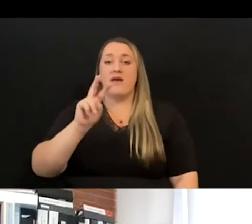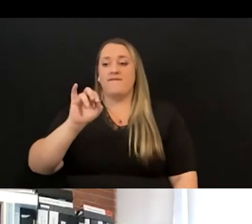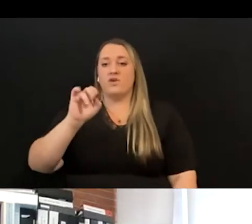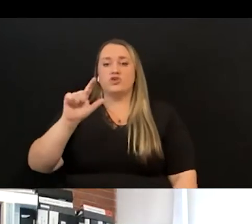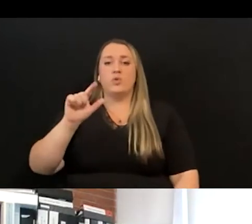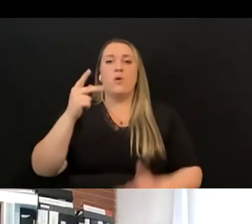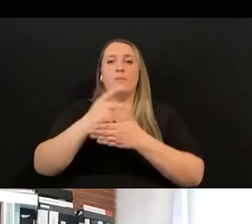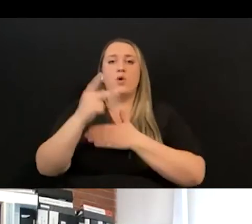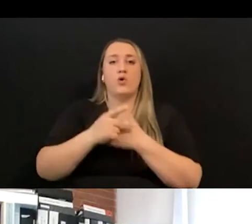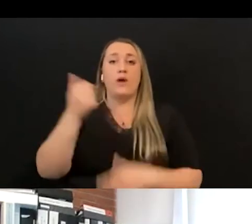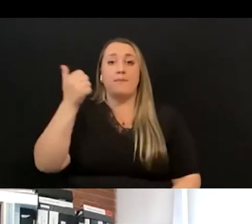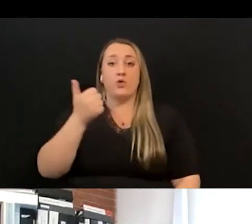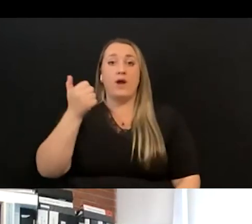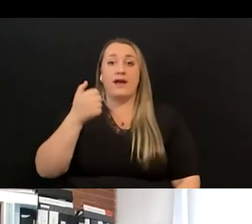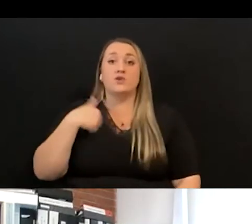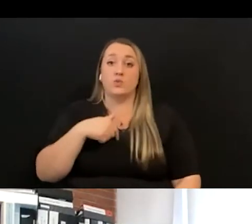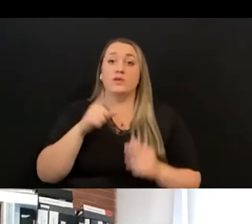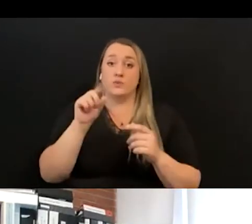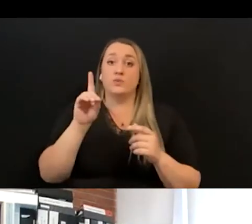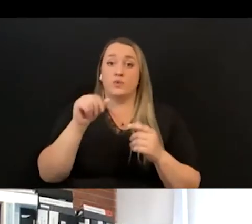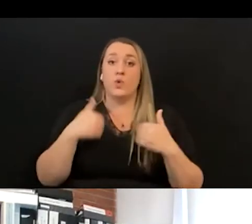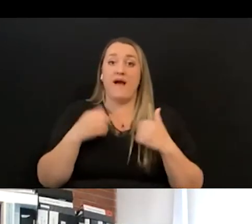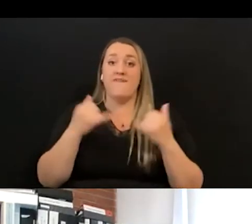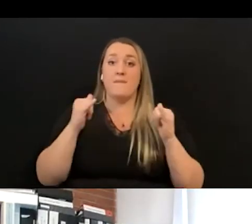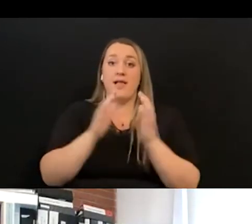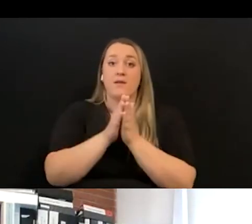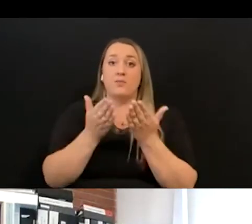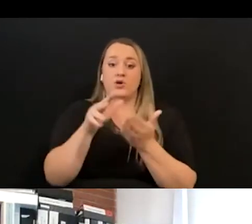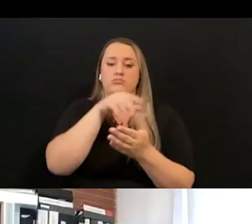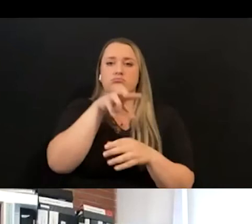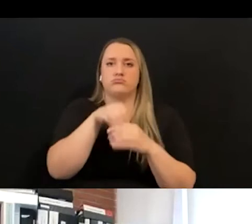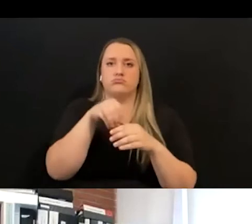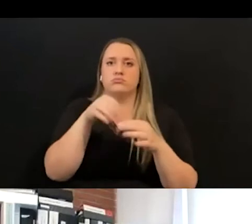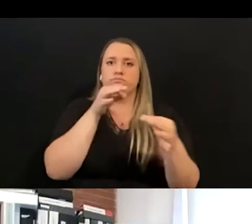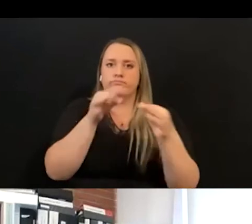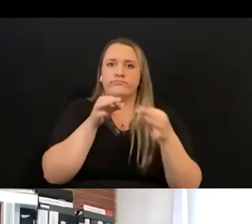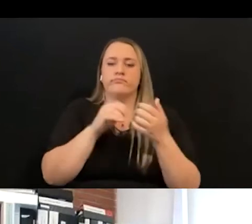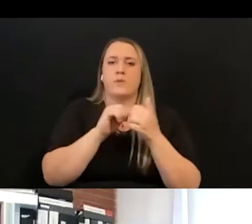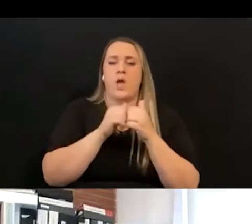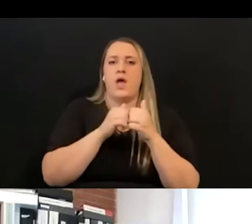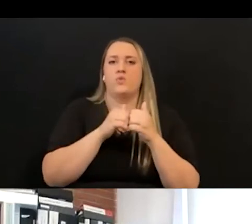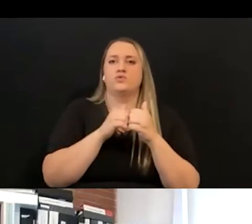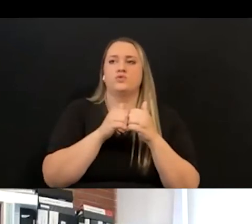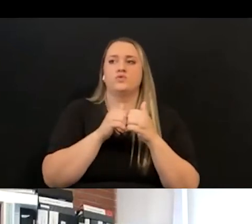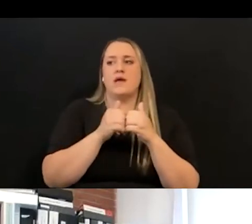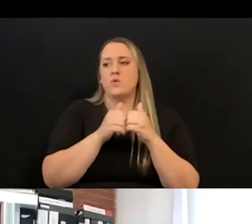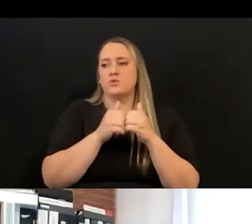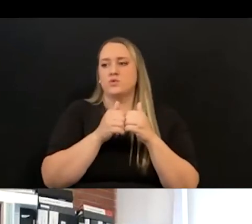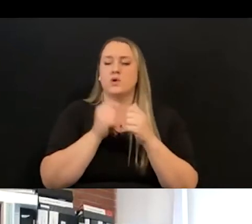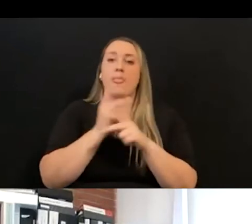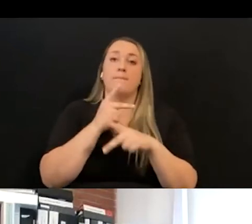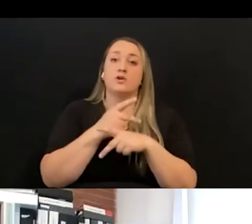produce a virtual programming playbook, which goes into a lot of detail about how to produce